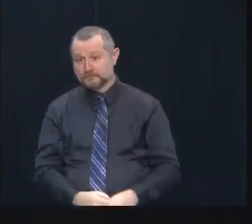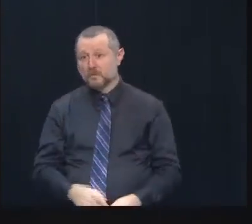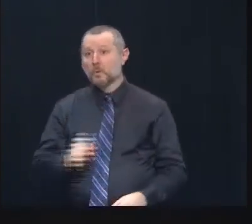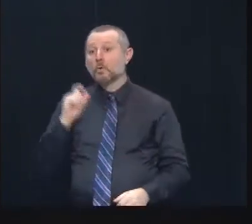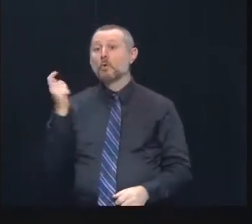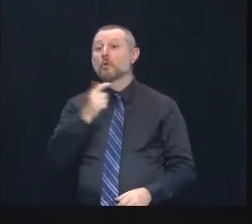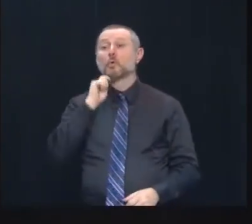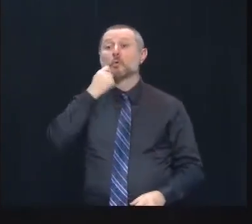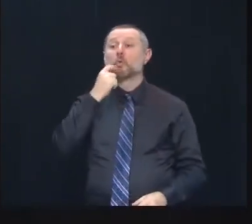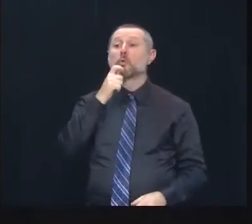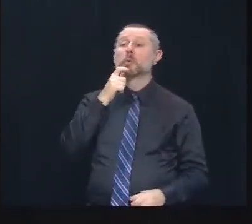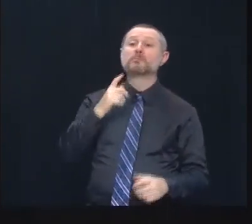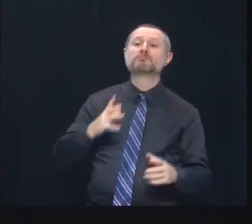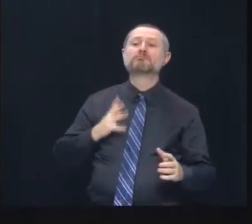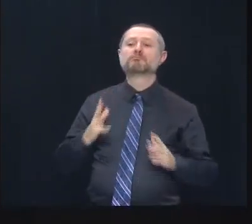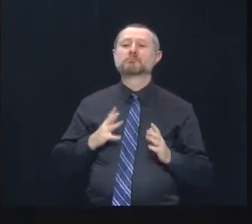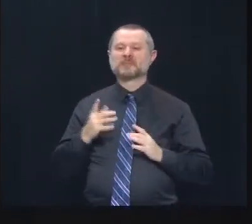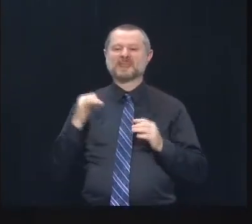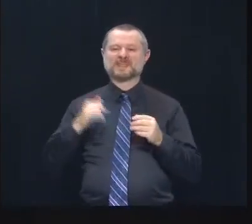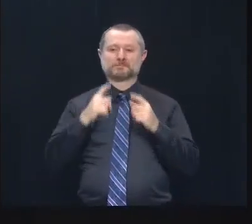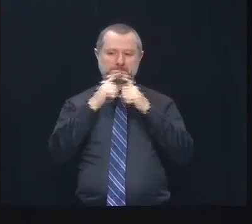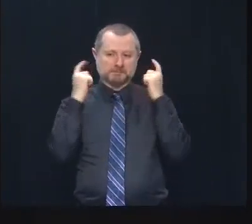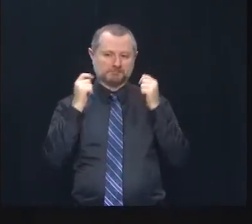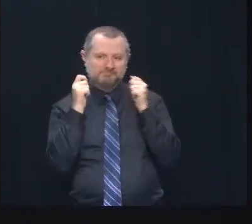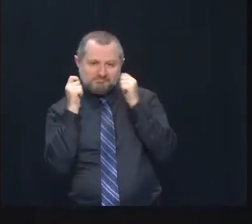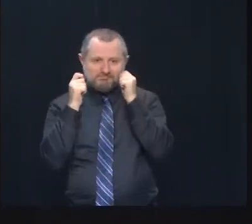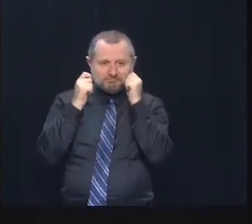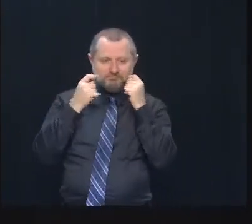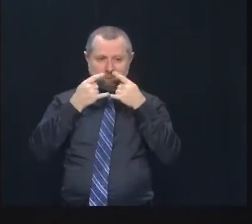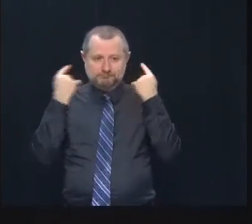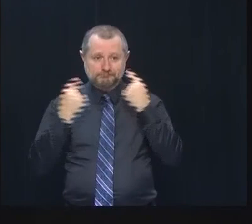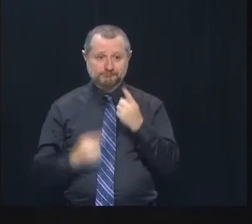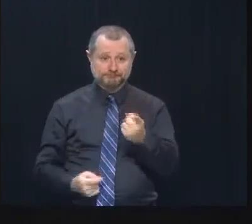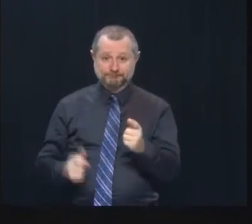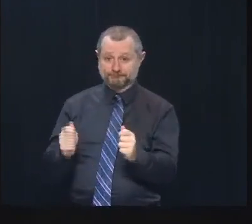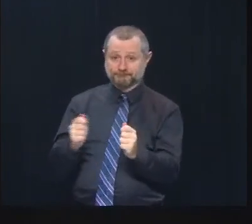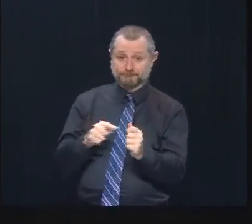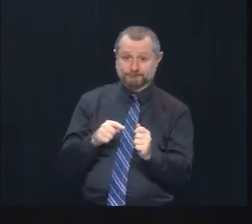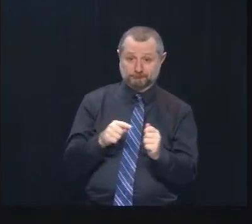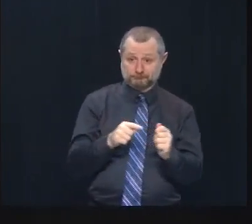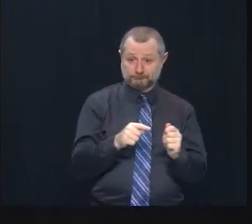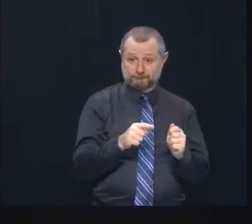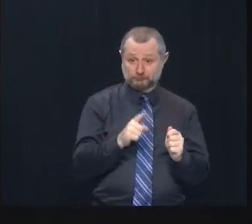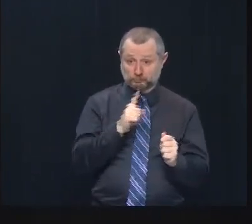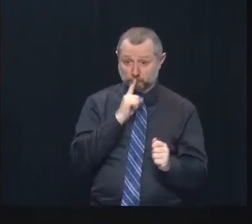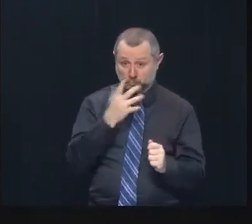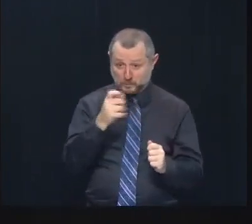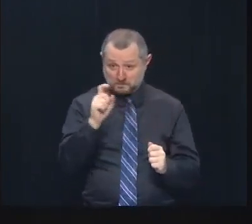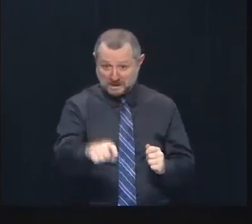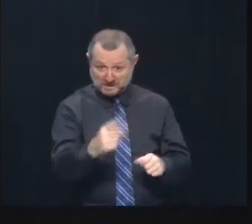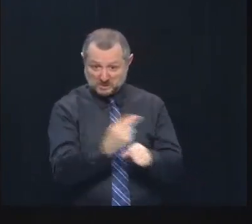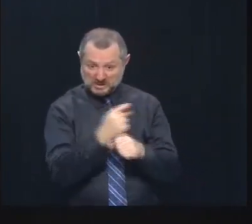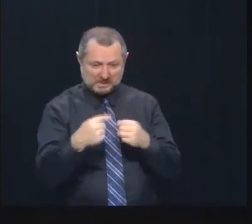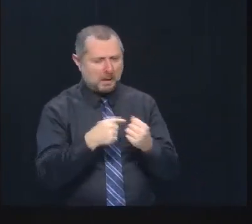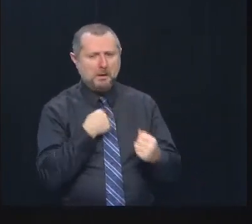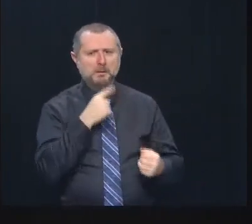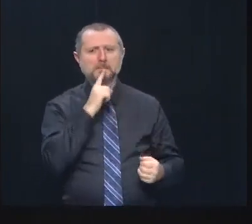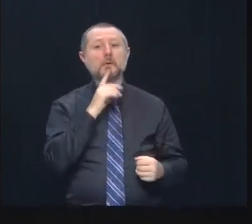are wearing this mask today. That's all I'm saying. I'm not saying you should wear it. I'm just